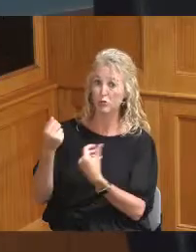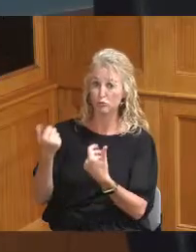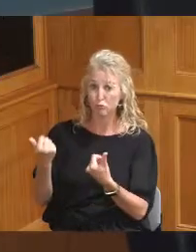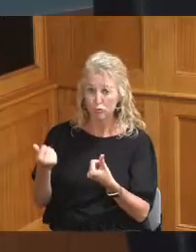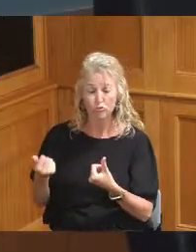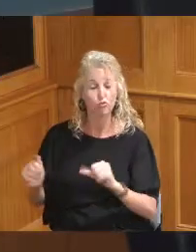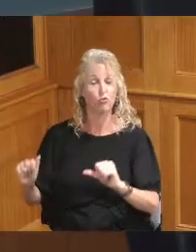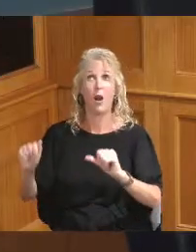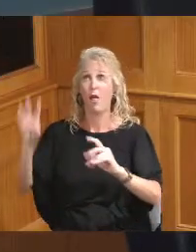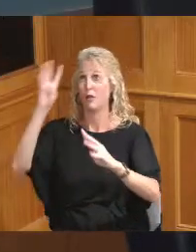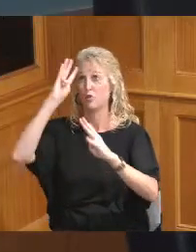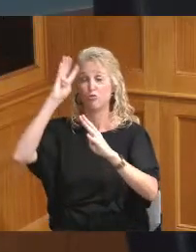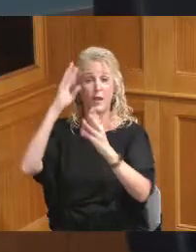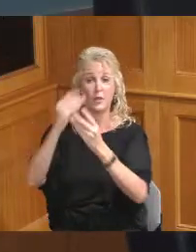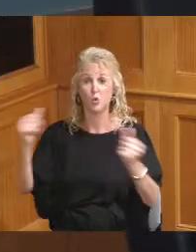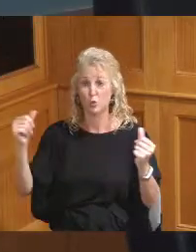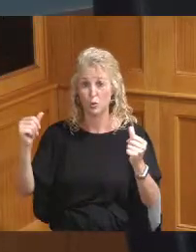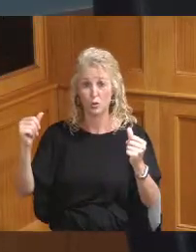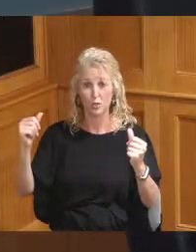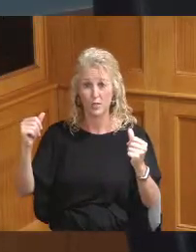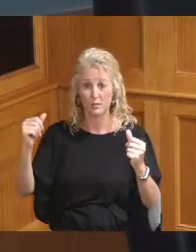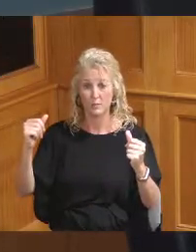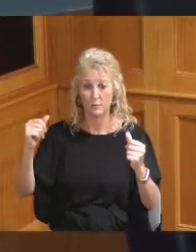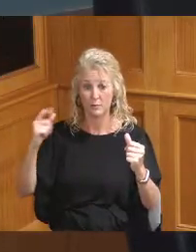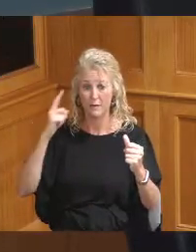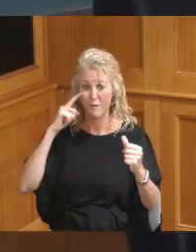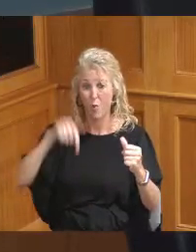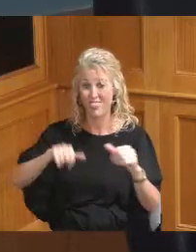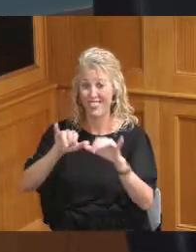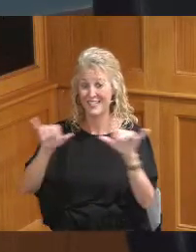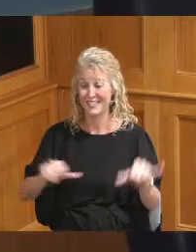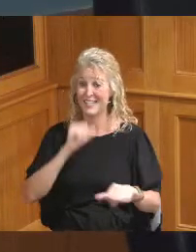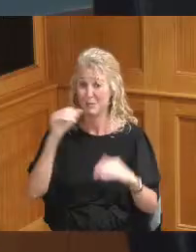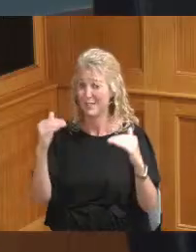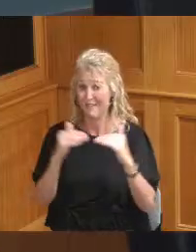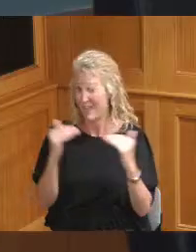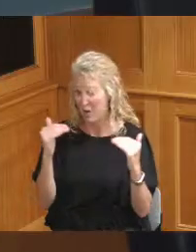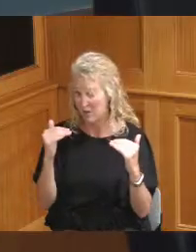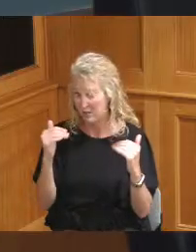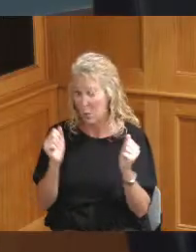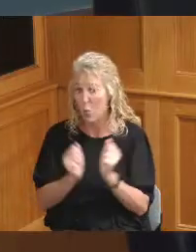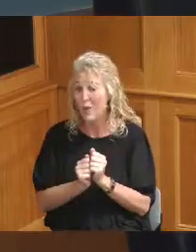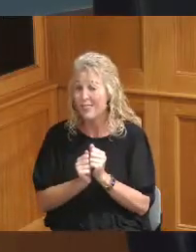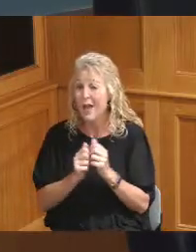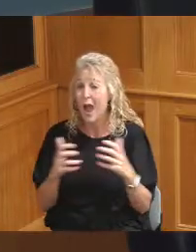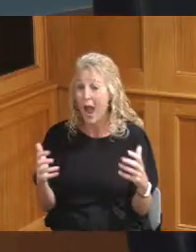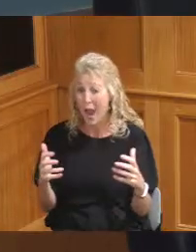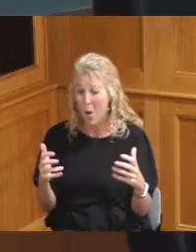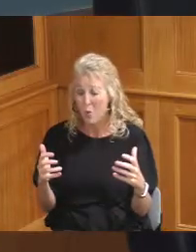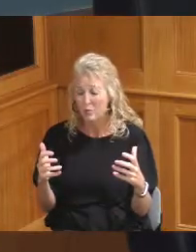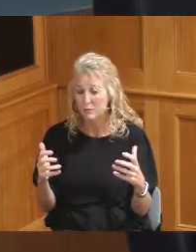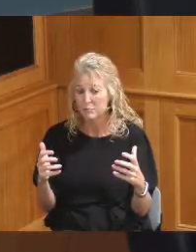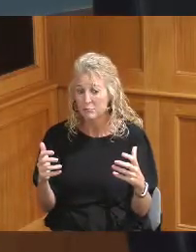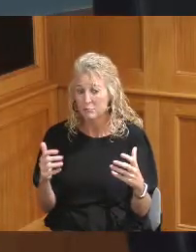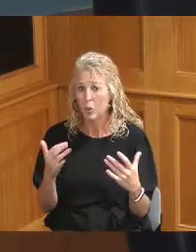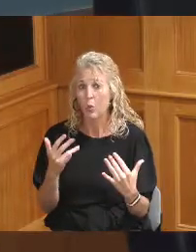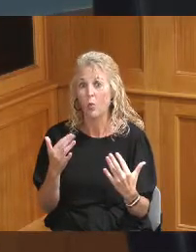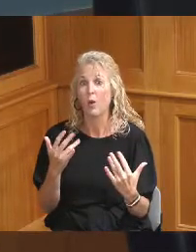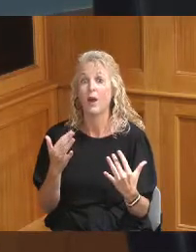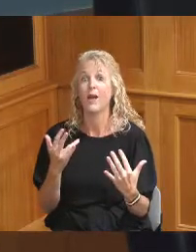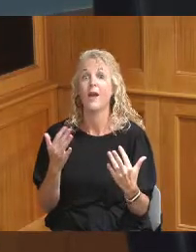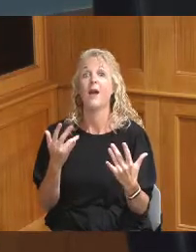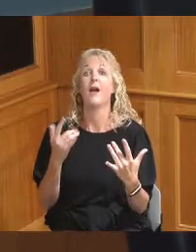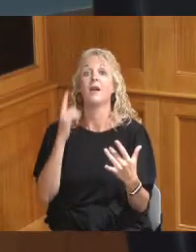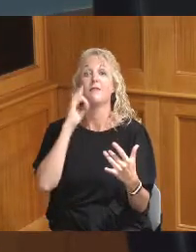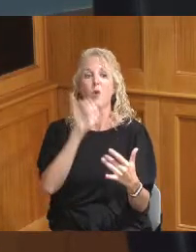something that addresses this, the unfairness in the base rate without waiting till we get a final conclusion on the